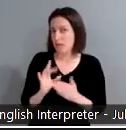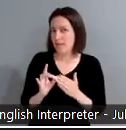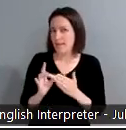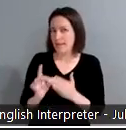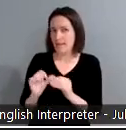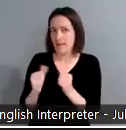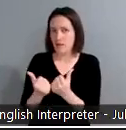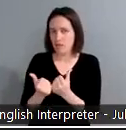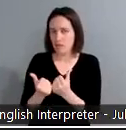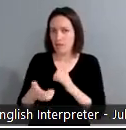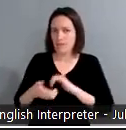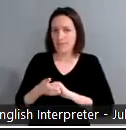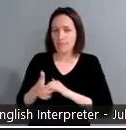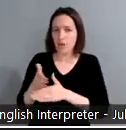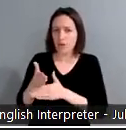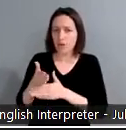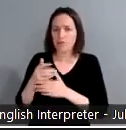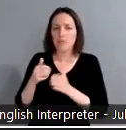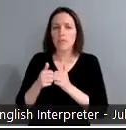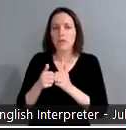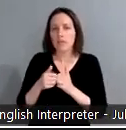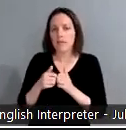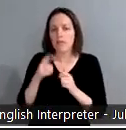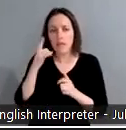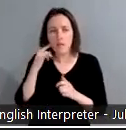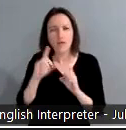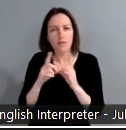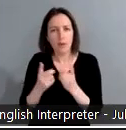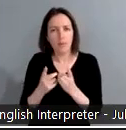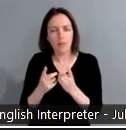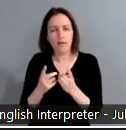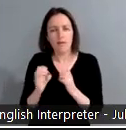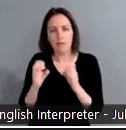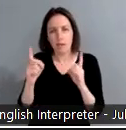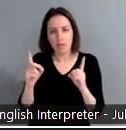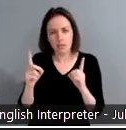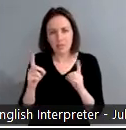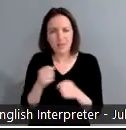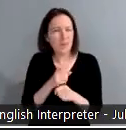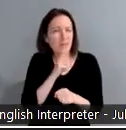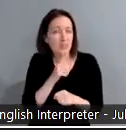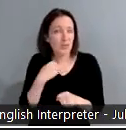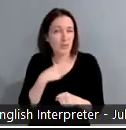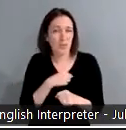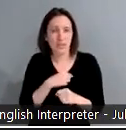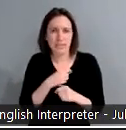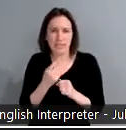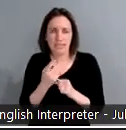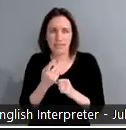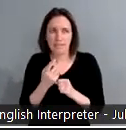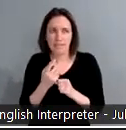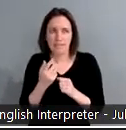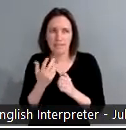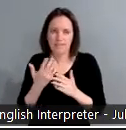in partnership with the California Department of Education, just to ensure that we maximize participation in the program